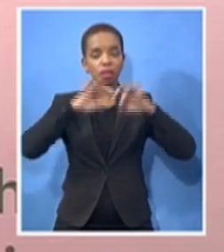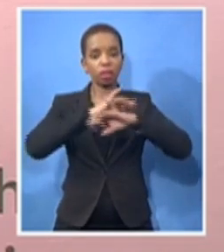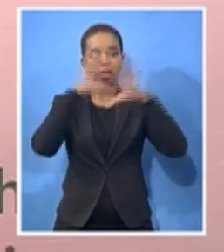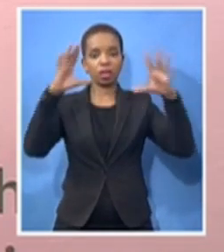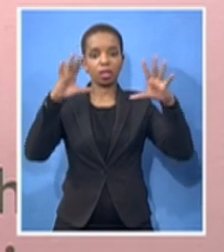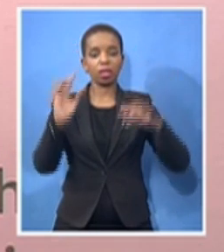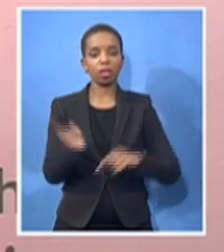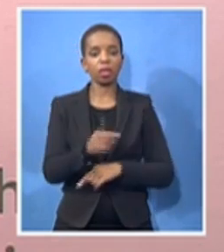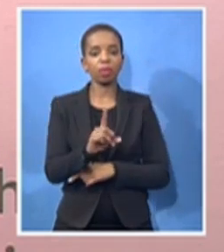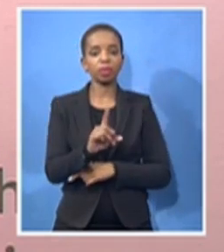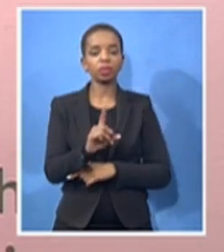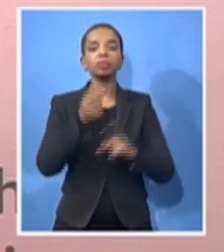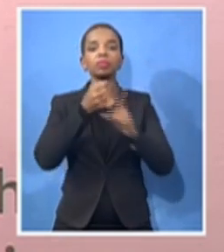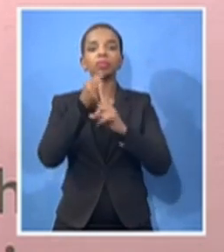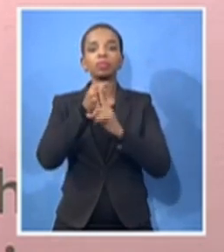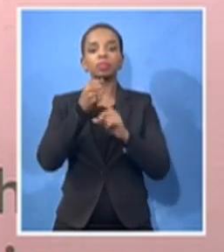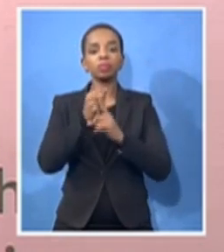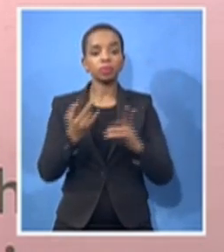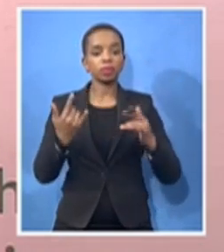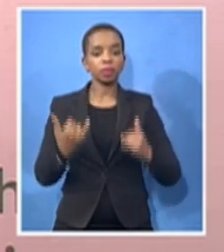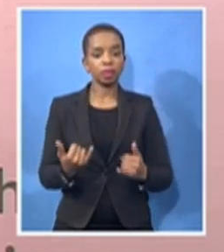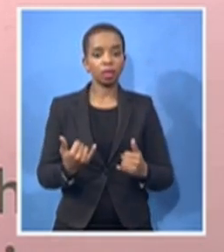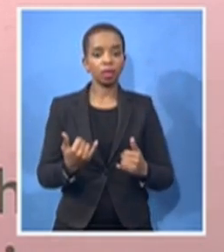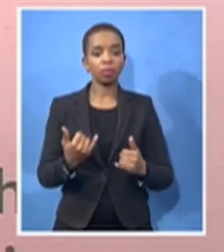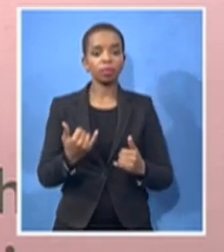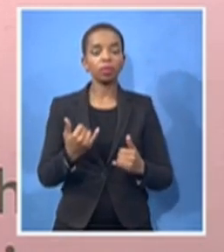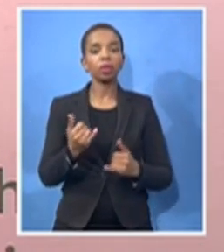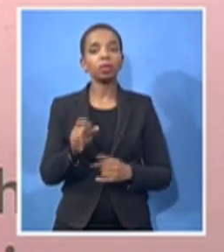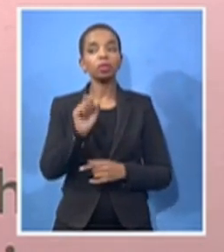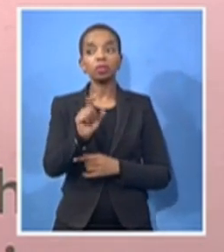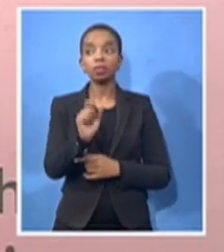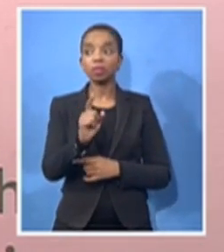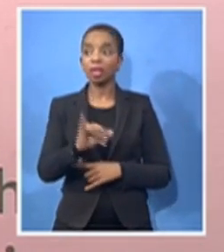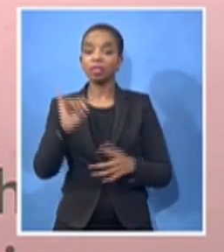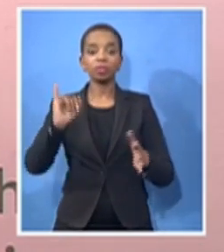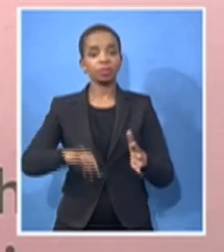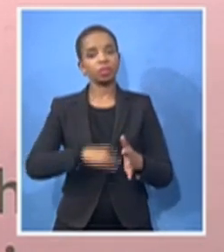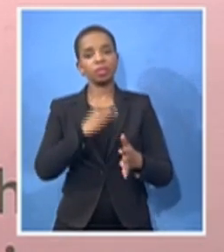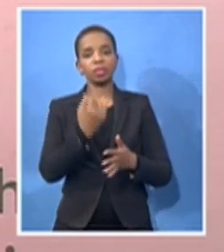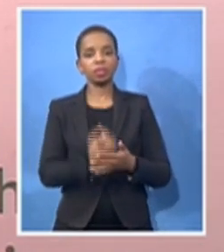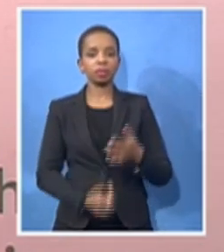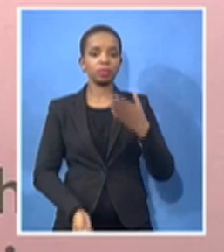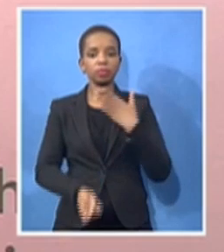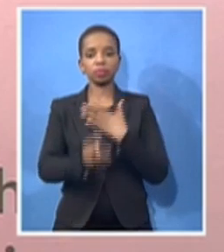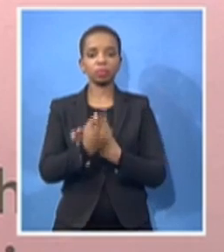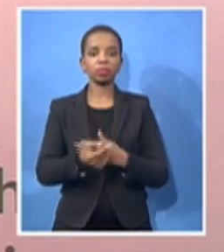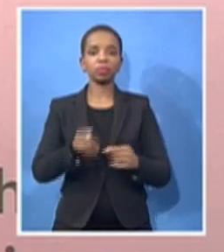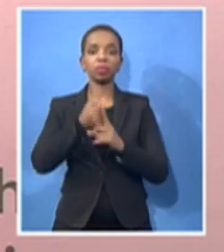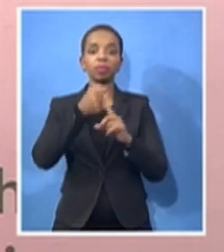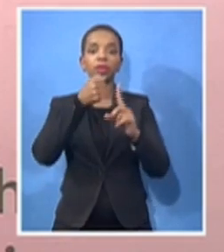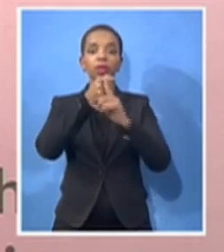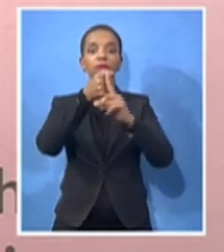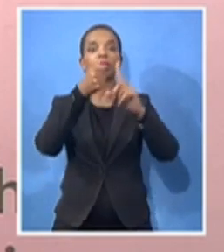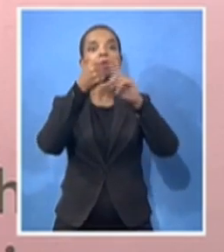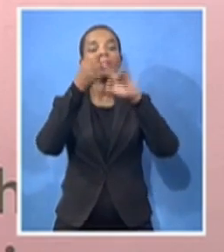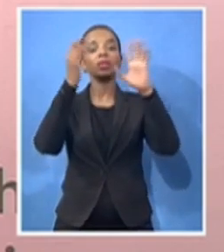to be just a fight which is only about health professionals. It's the intersectoral response